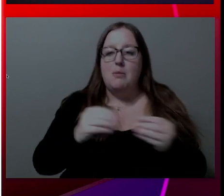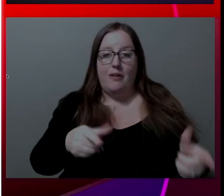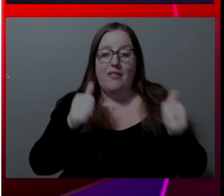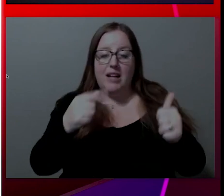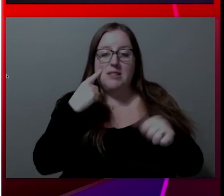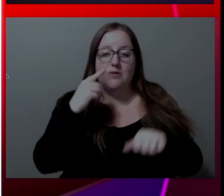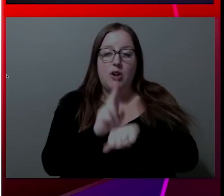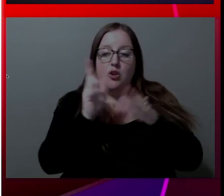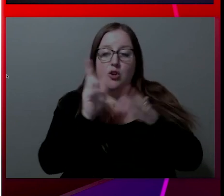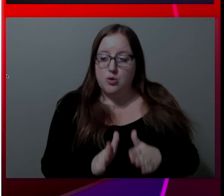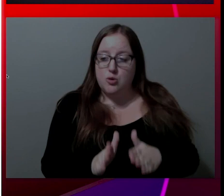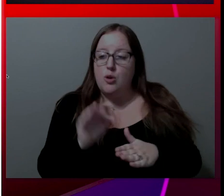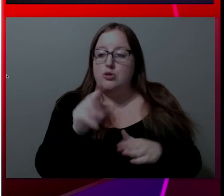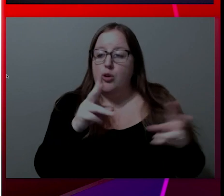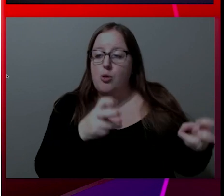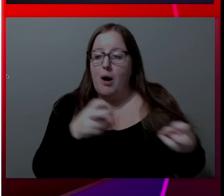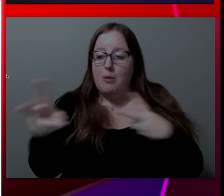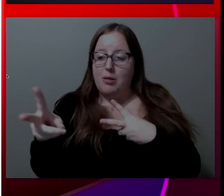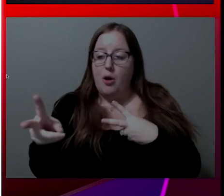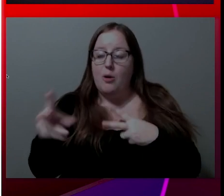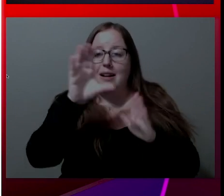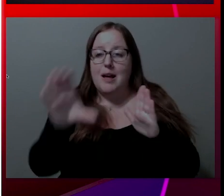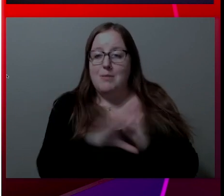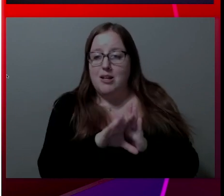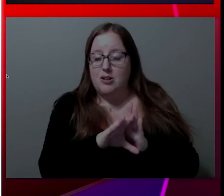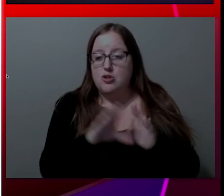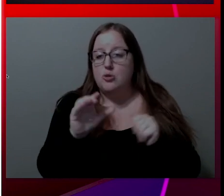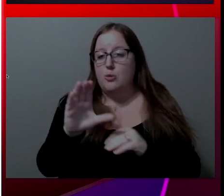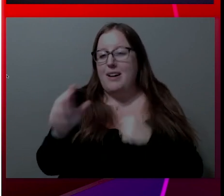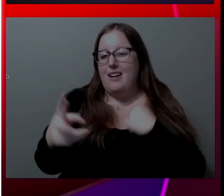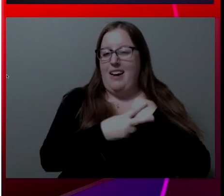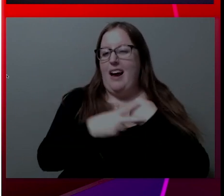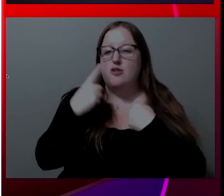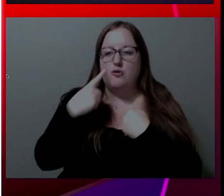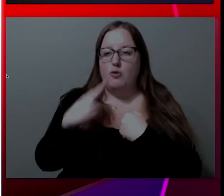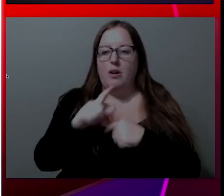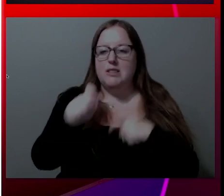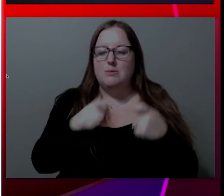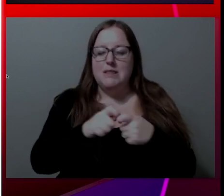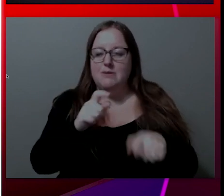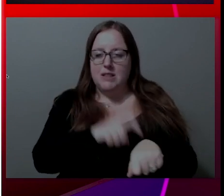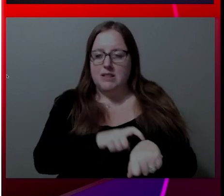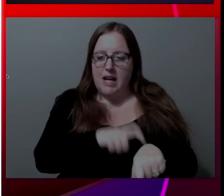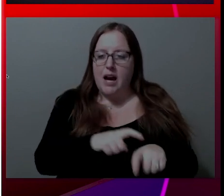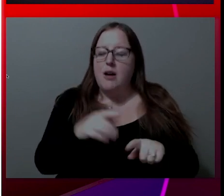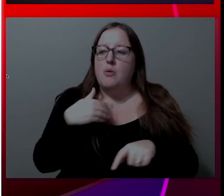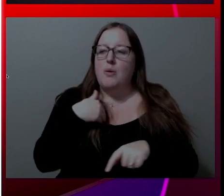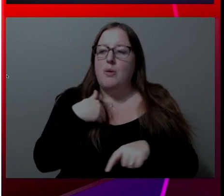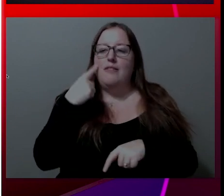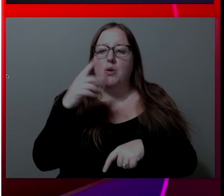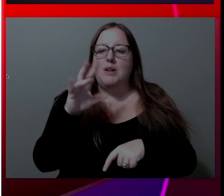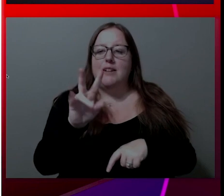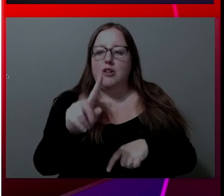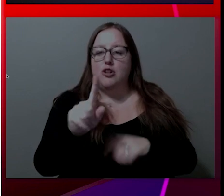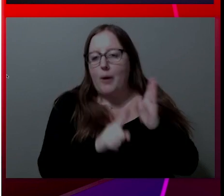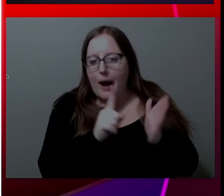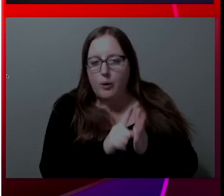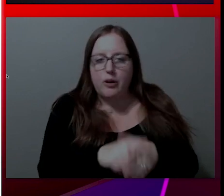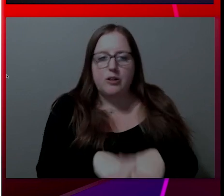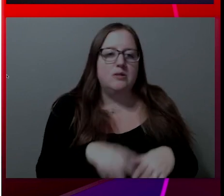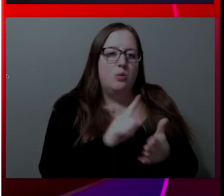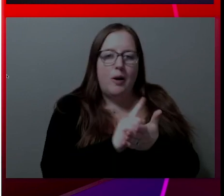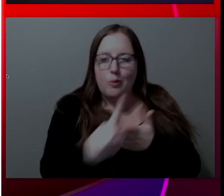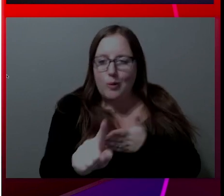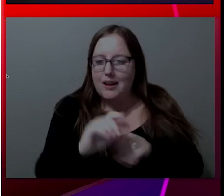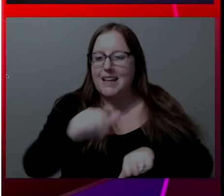So basically, if you upload an image, we can cache that for some amount of time. We have it for 72 hours, a week. You can set it up. And